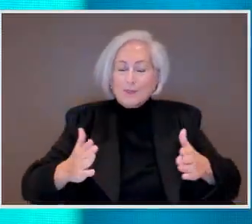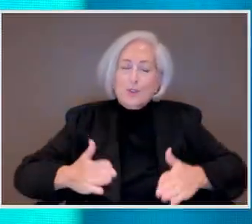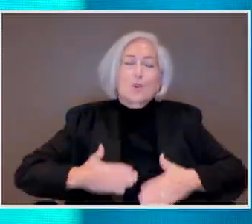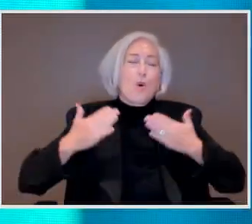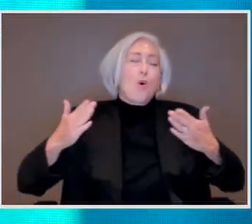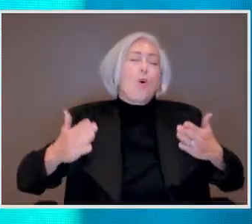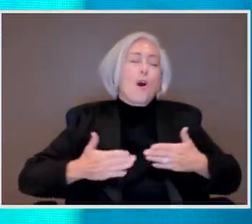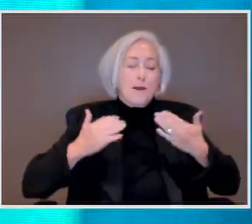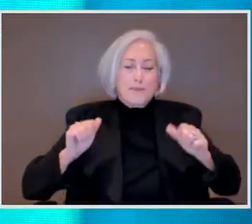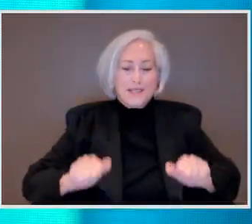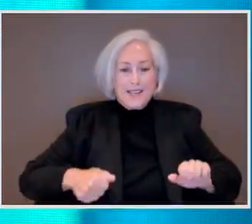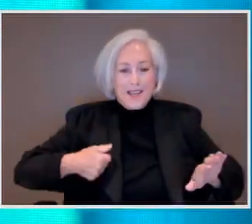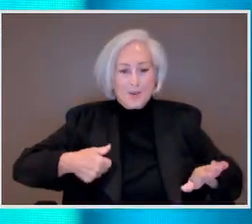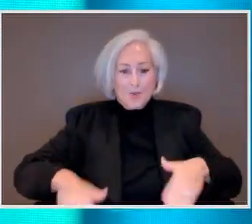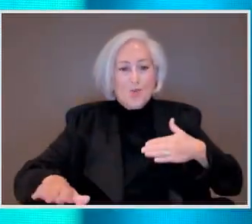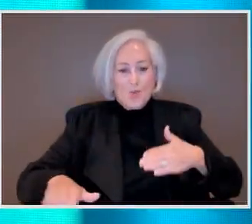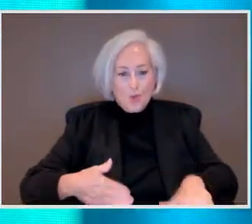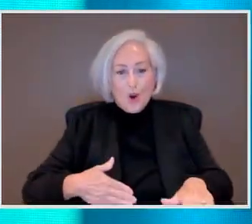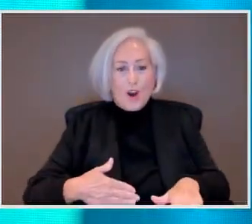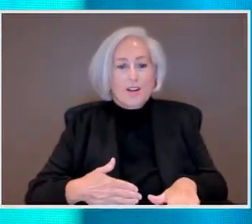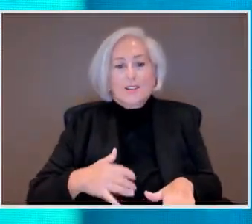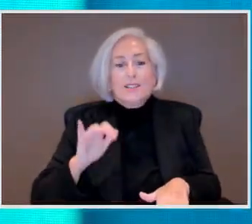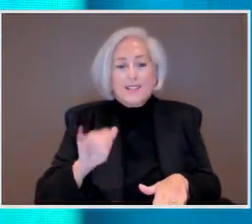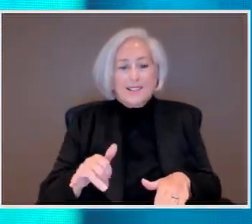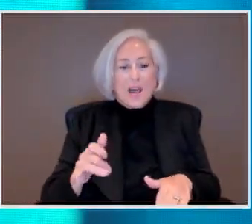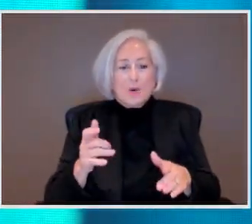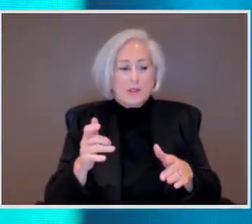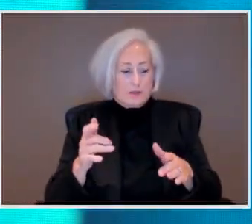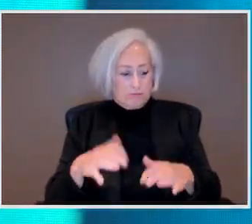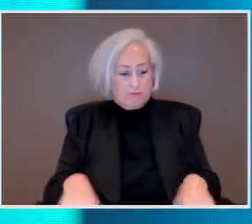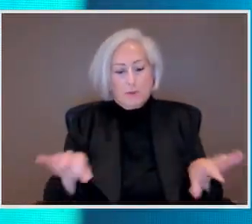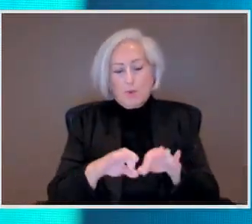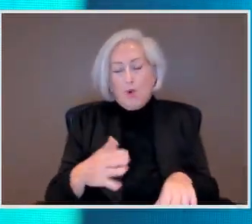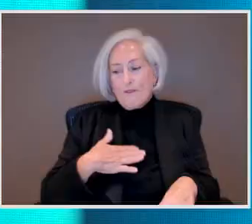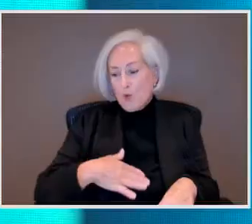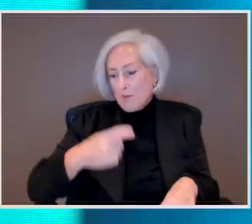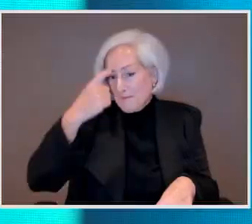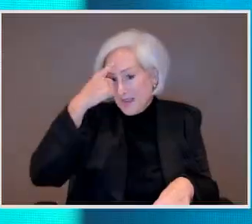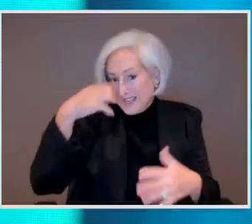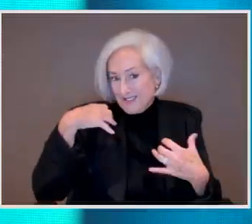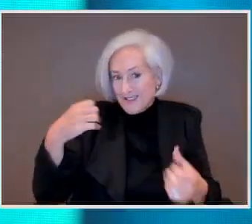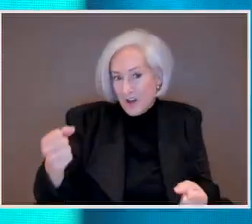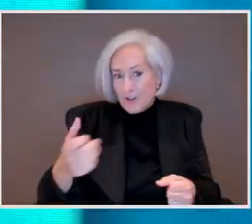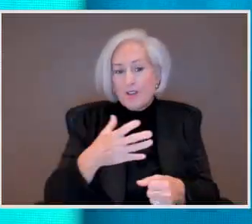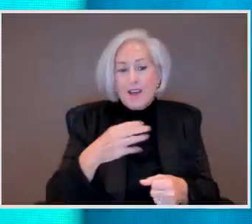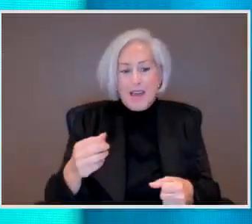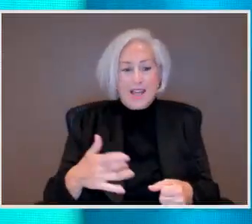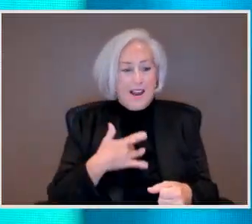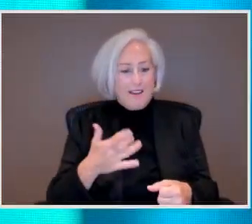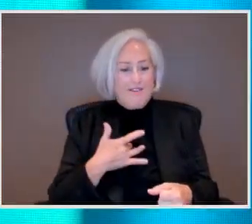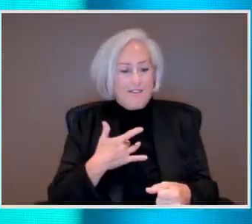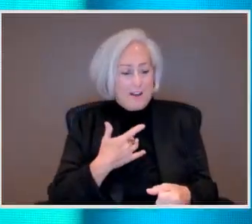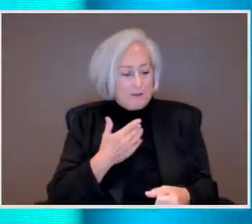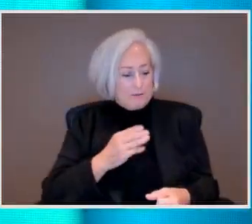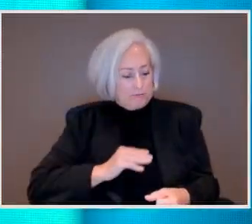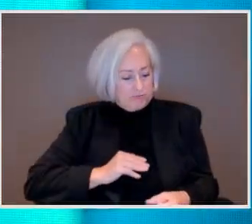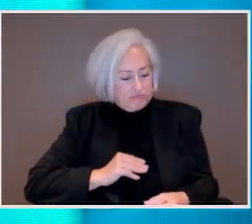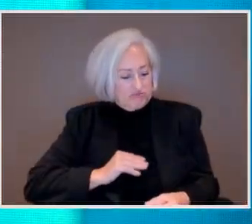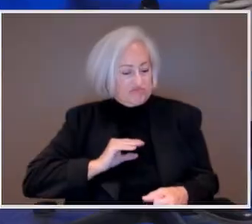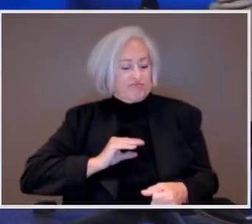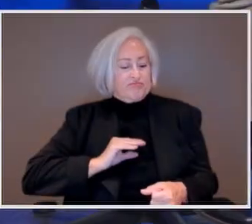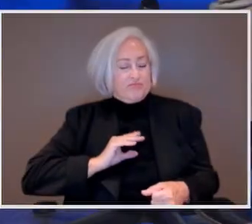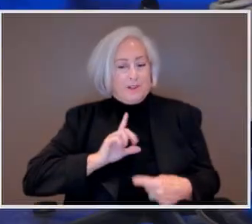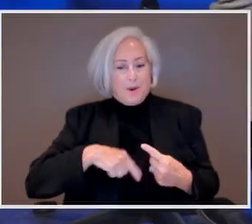was huge for my mental side of things, and it really made me feel good about what everything was going on.